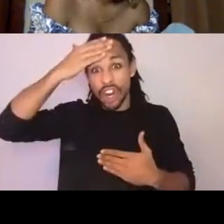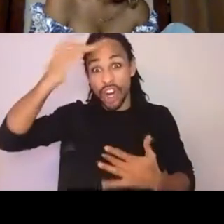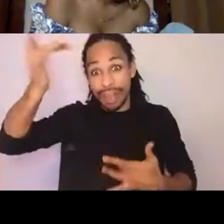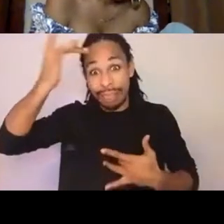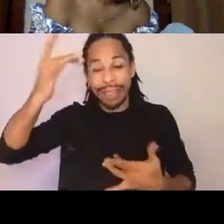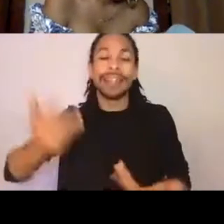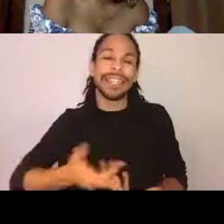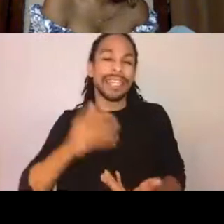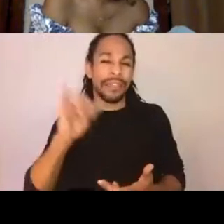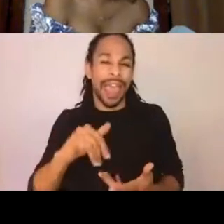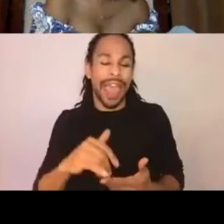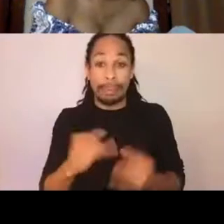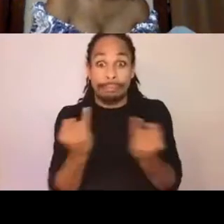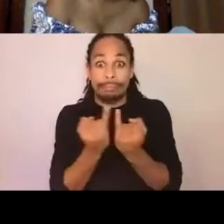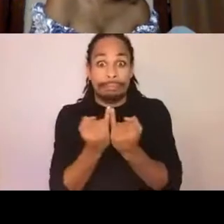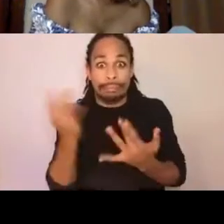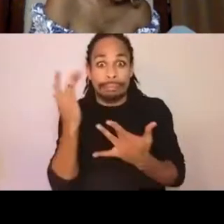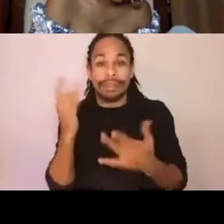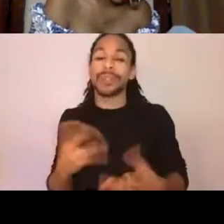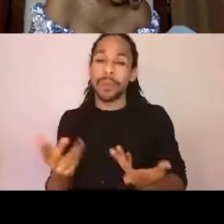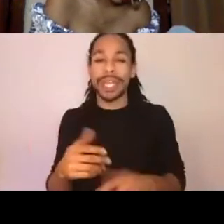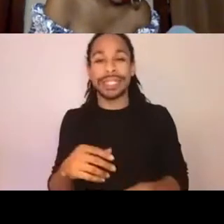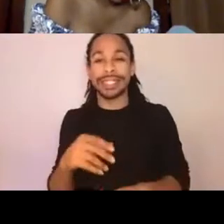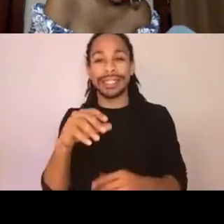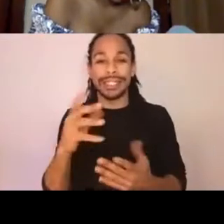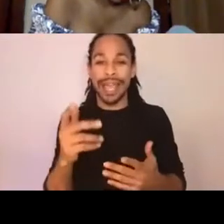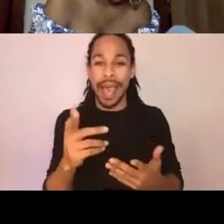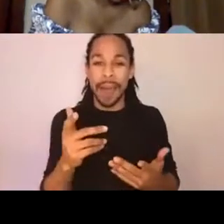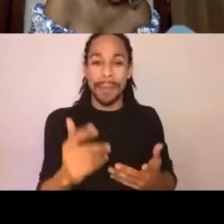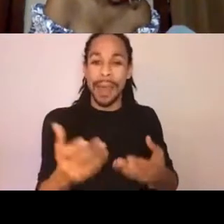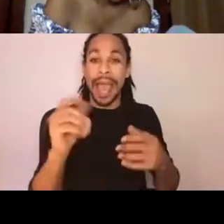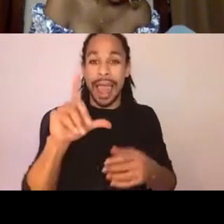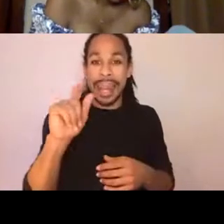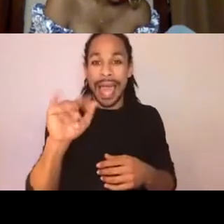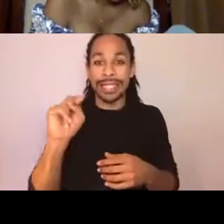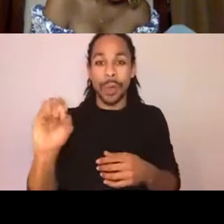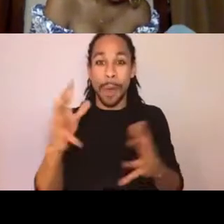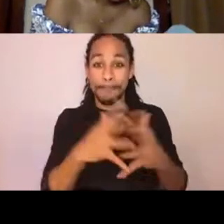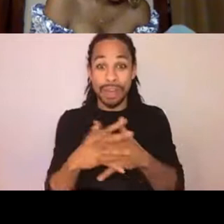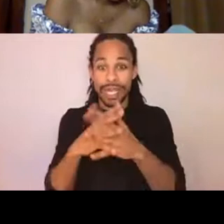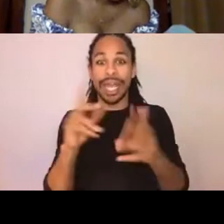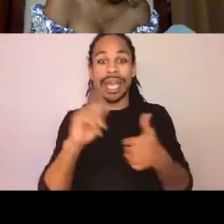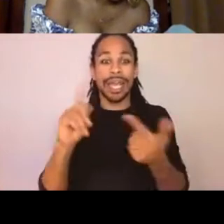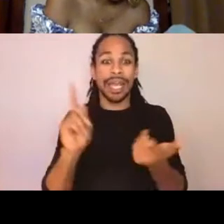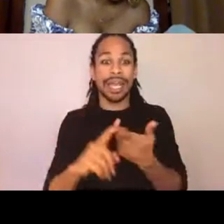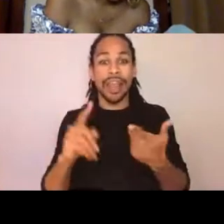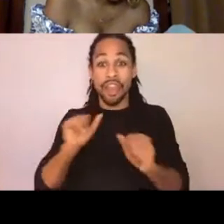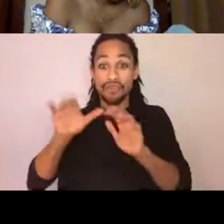the Caribbean, and its diasporas, kind of looking at music as a way of, you know,